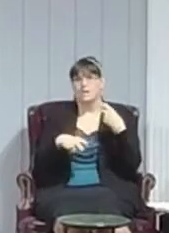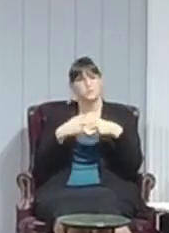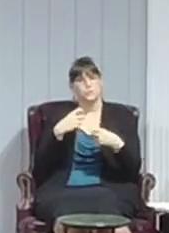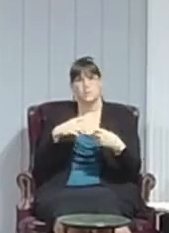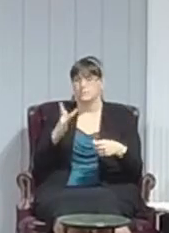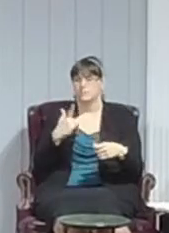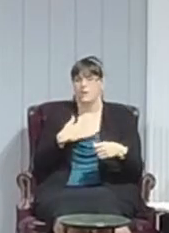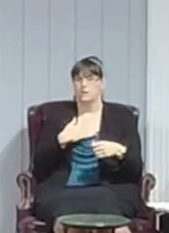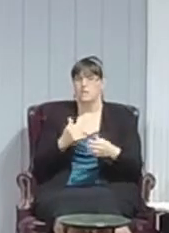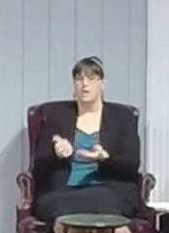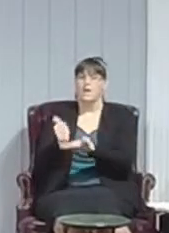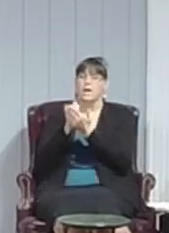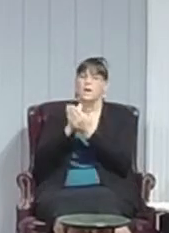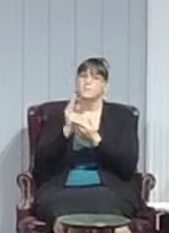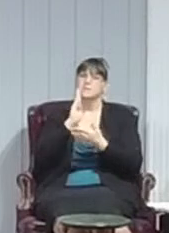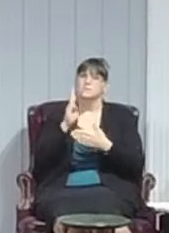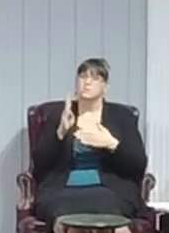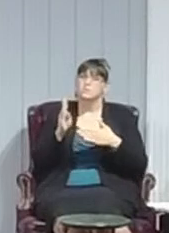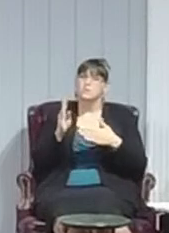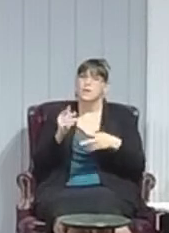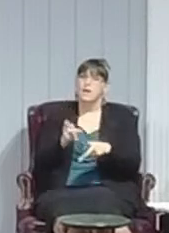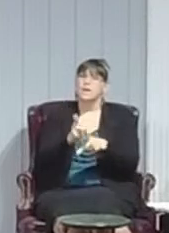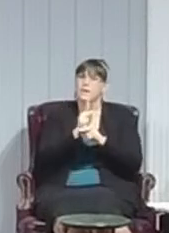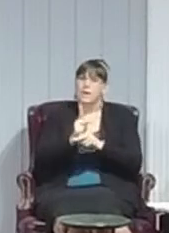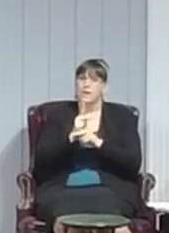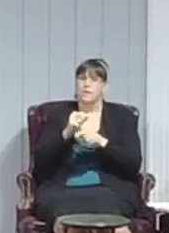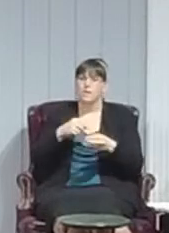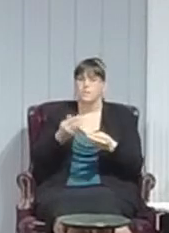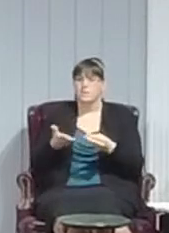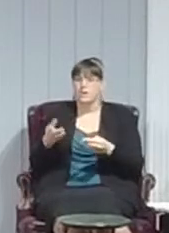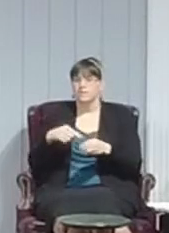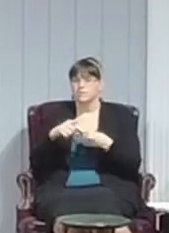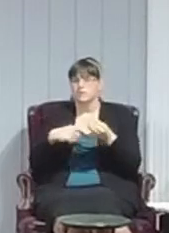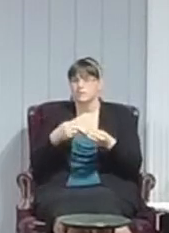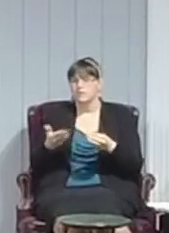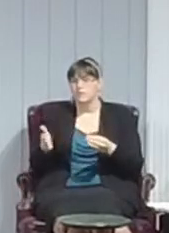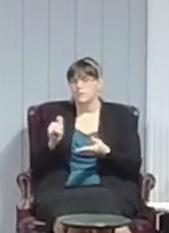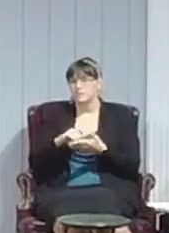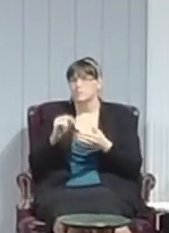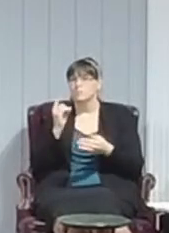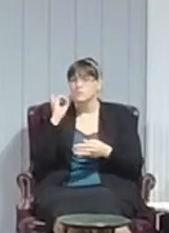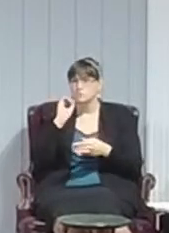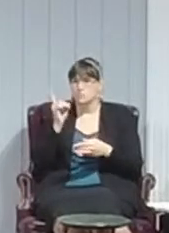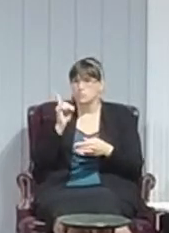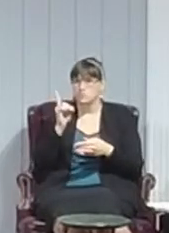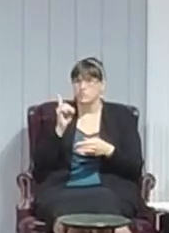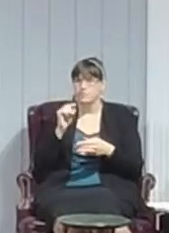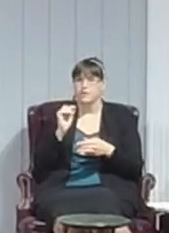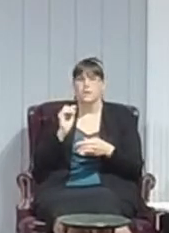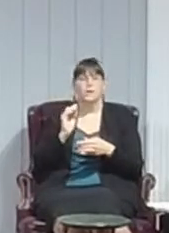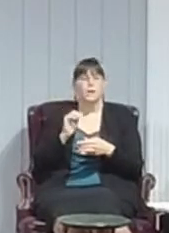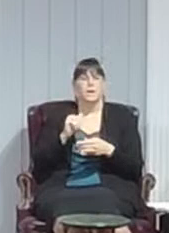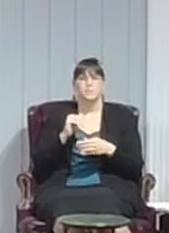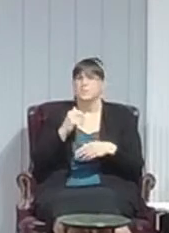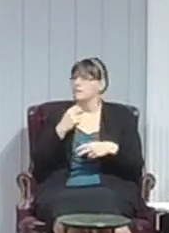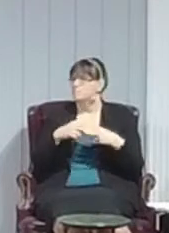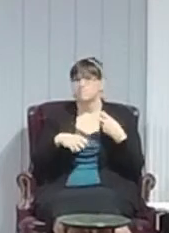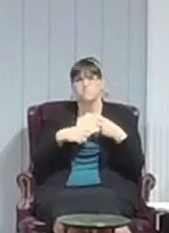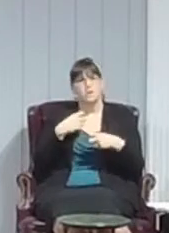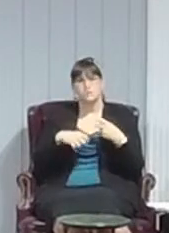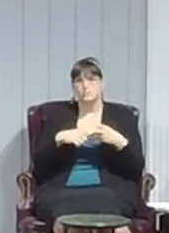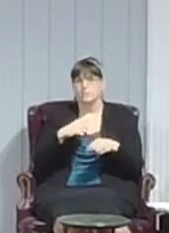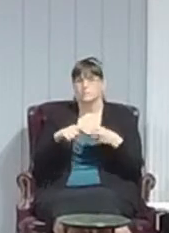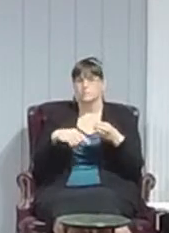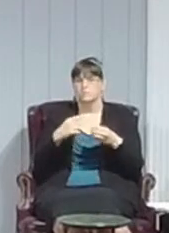that you'd help us to be concerned about the things that we ought to be concerned about, but that we would be untroubled about the